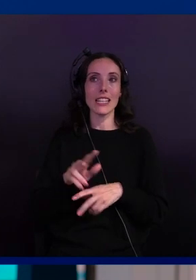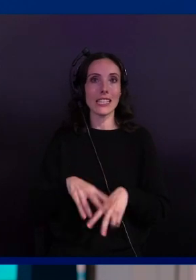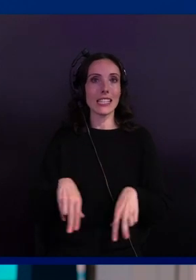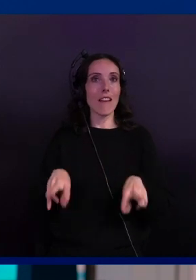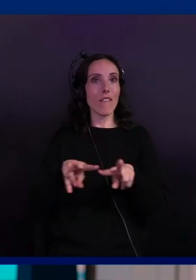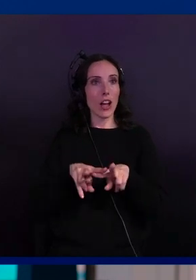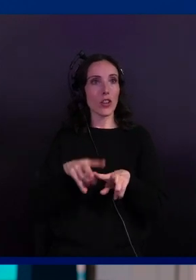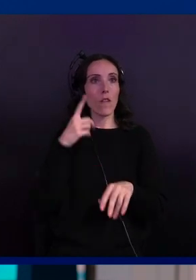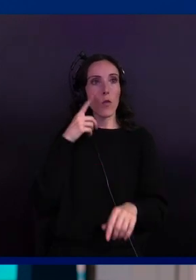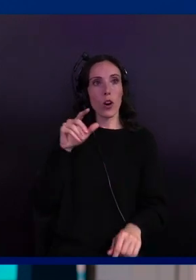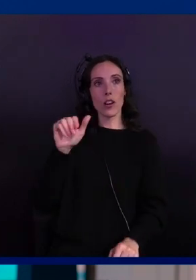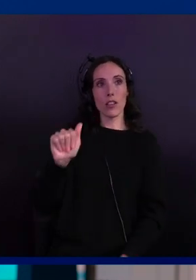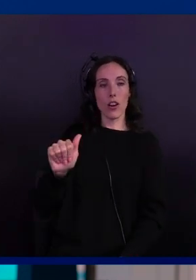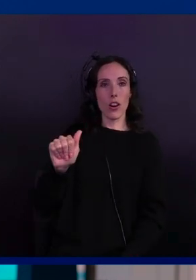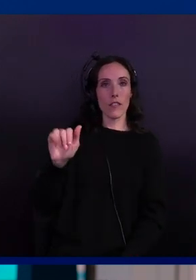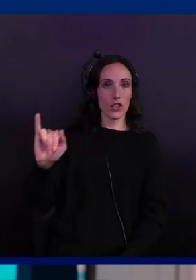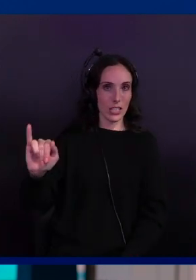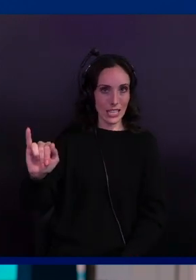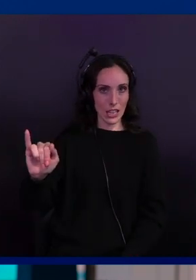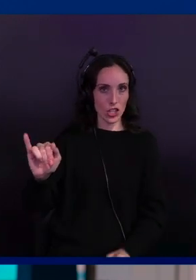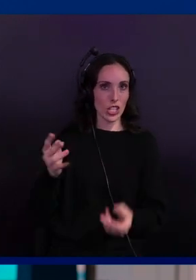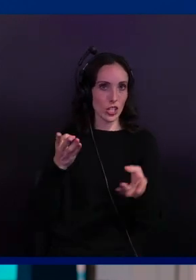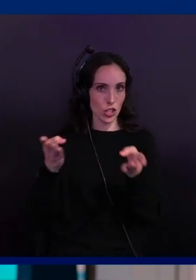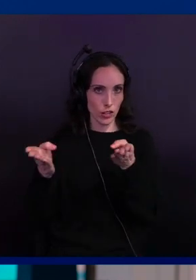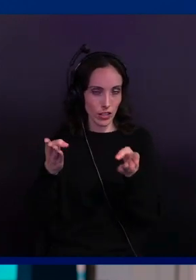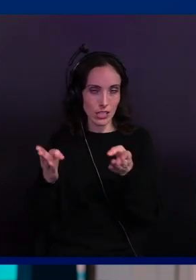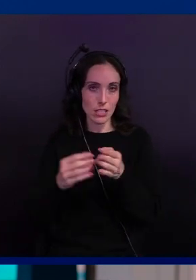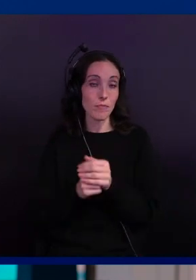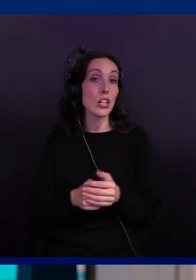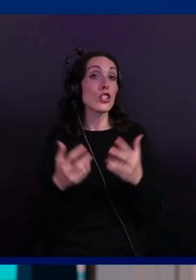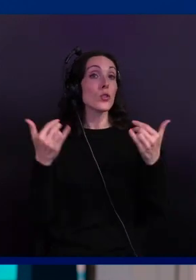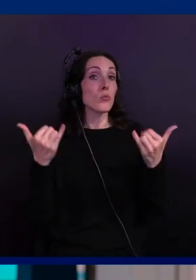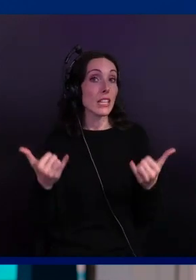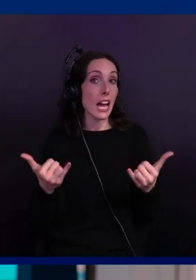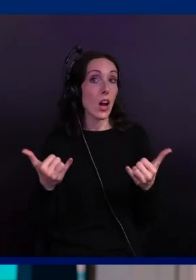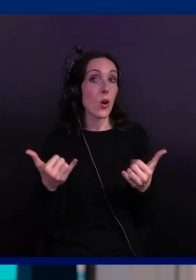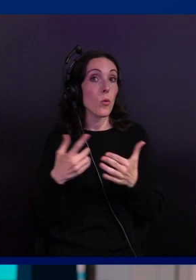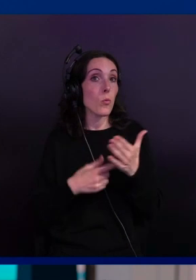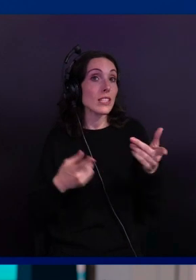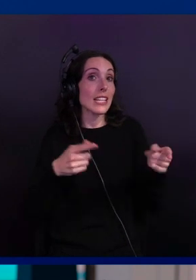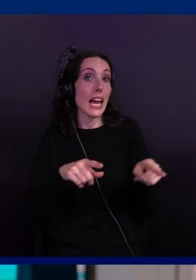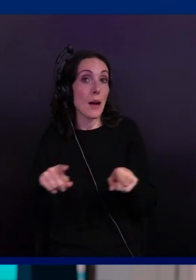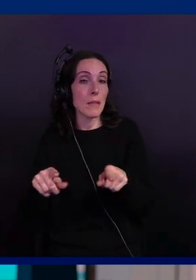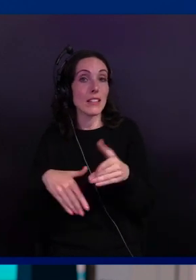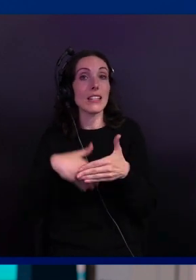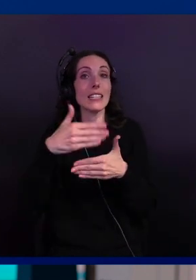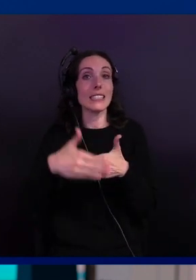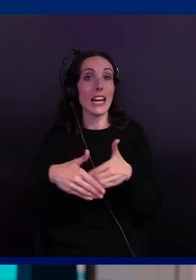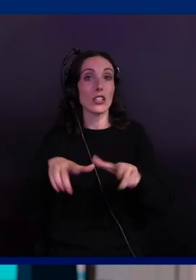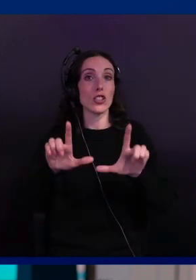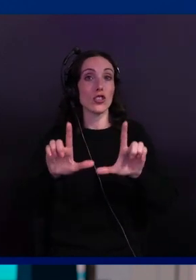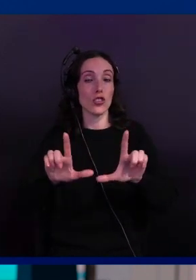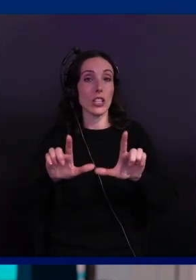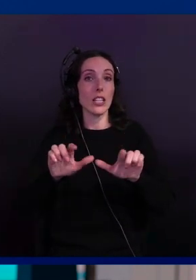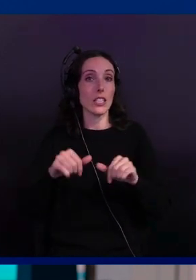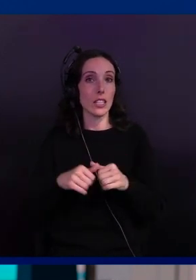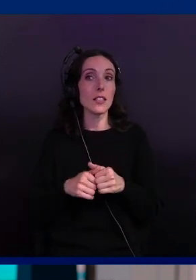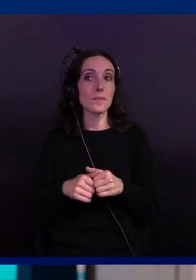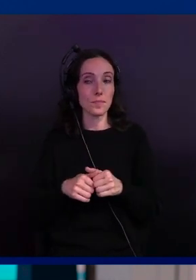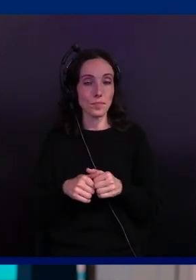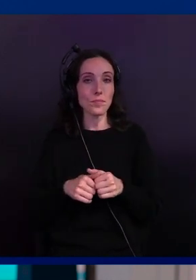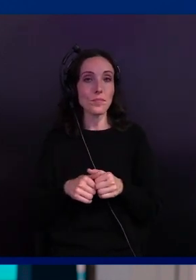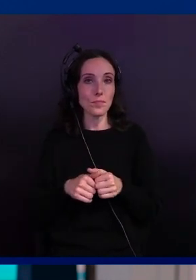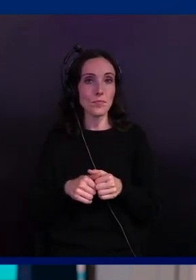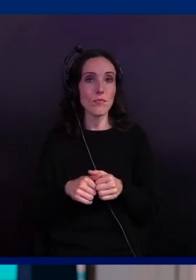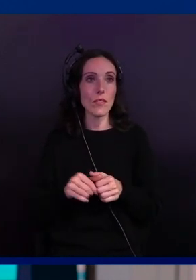artificial intelligence service. And now what will happen, right? We go to the next screen. We are going to basically